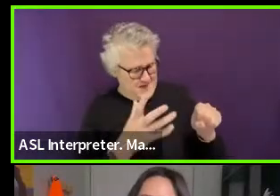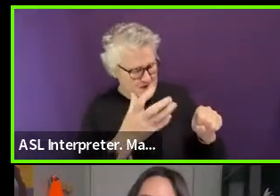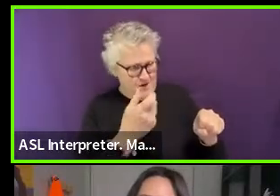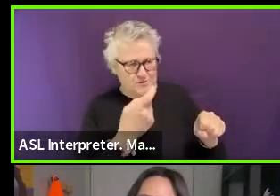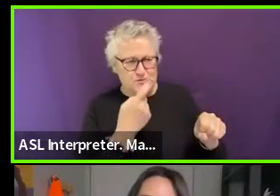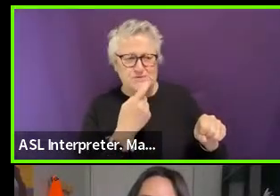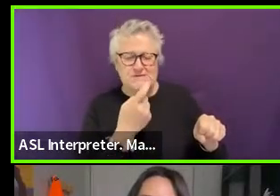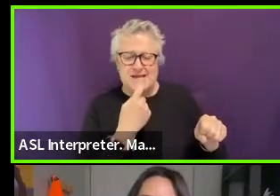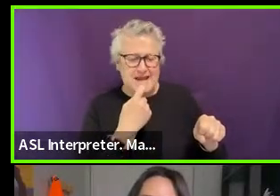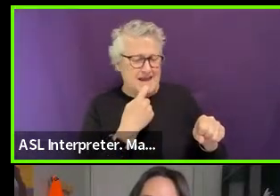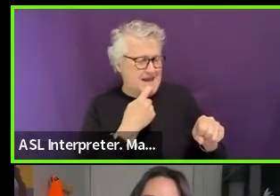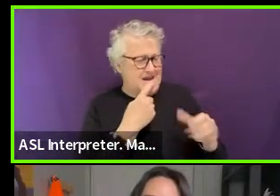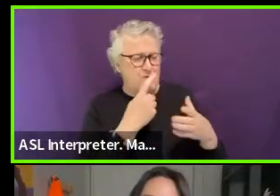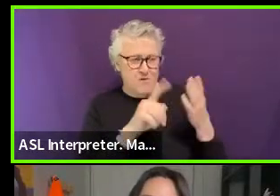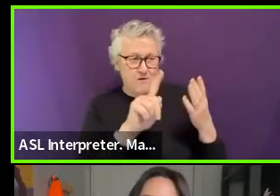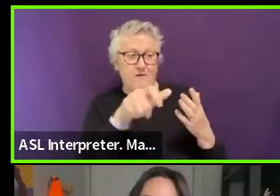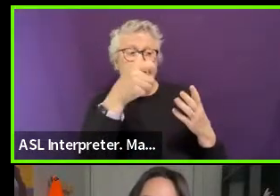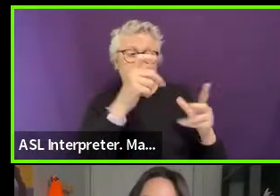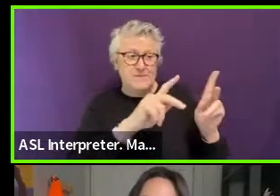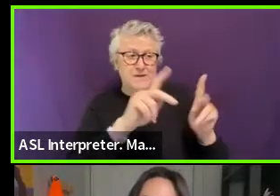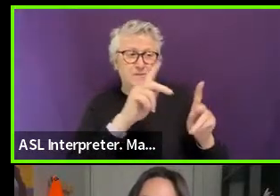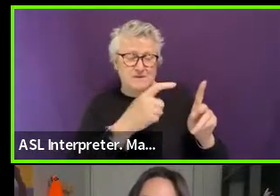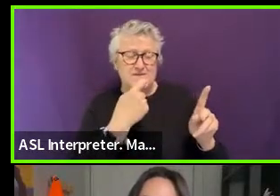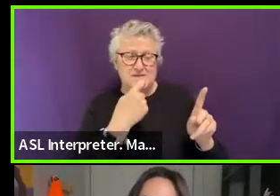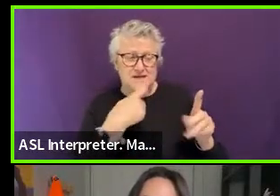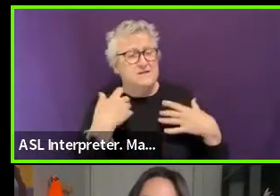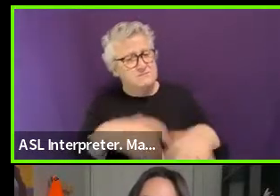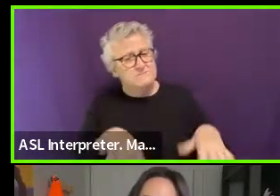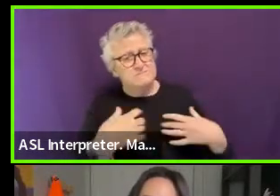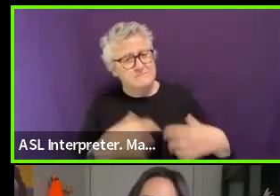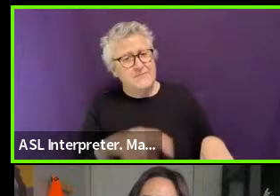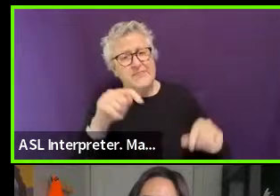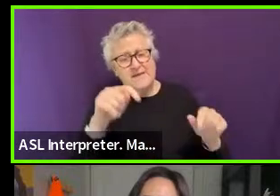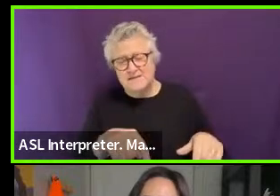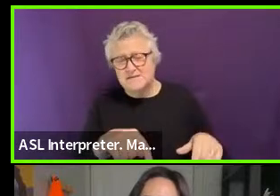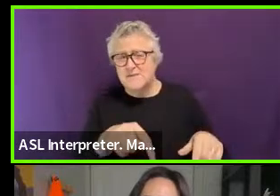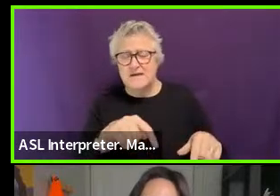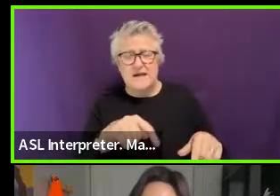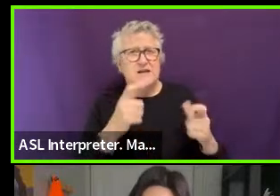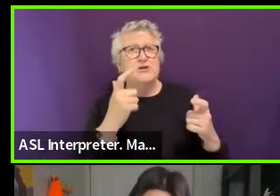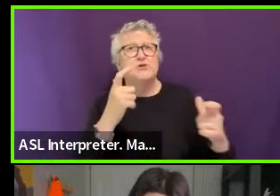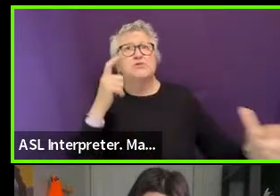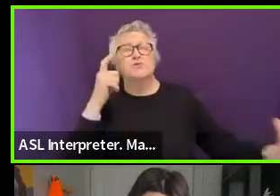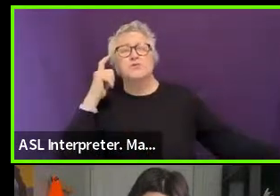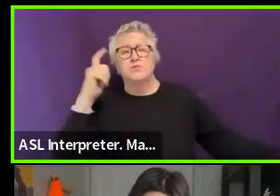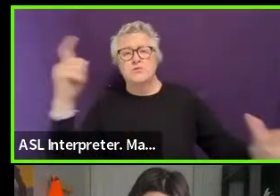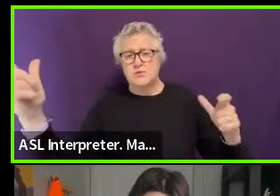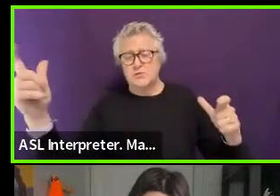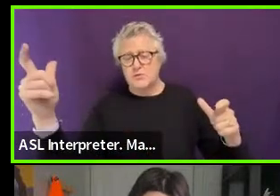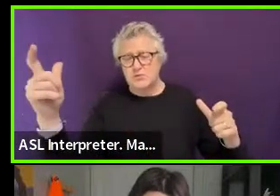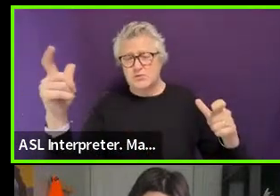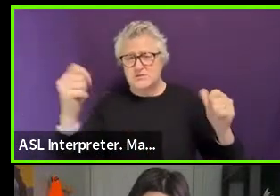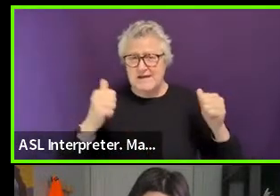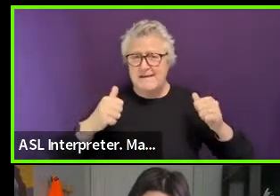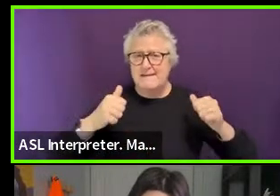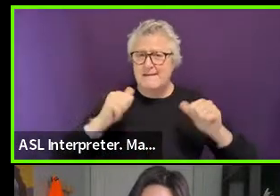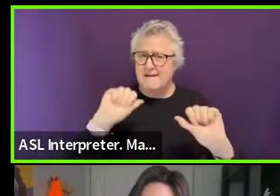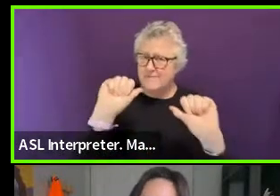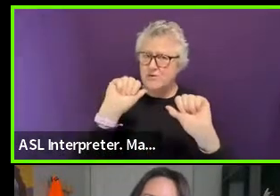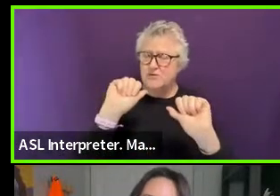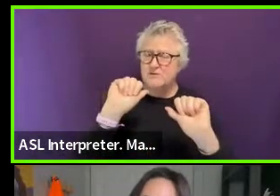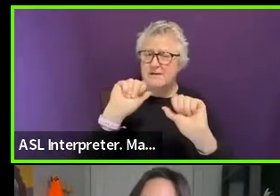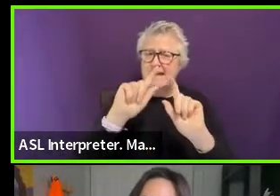other partners that this has been a tremendous effort in teamwork. So